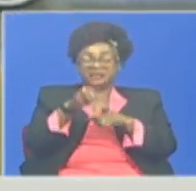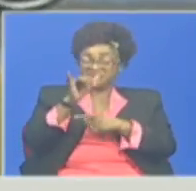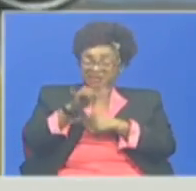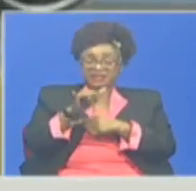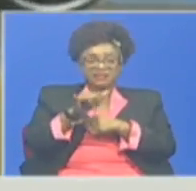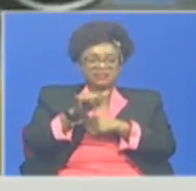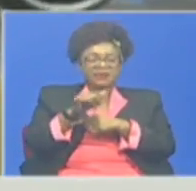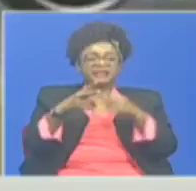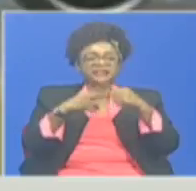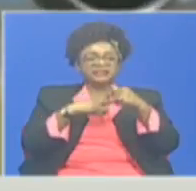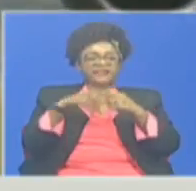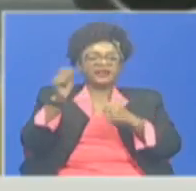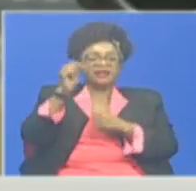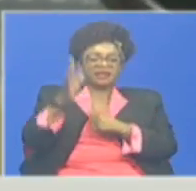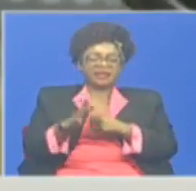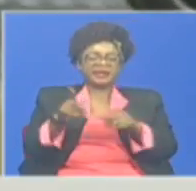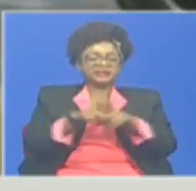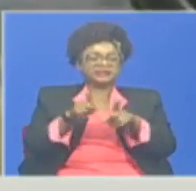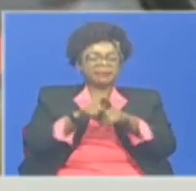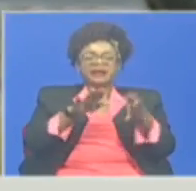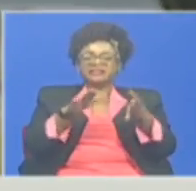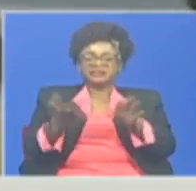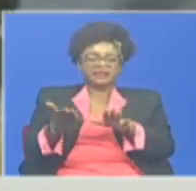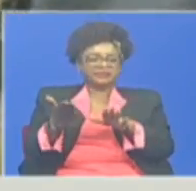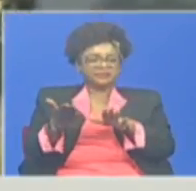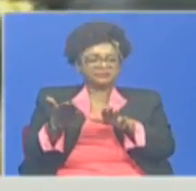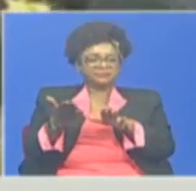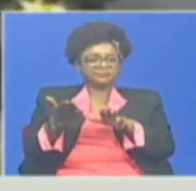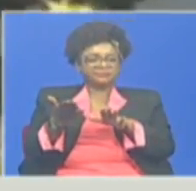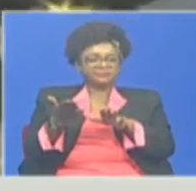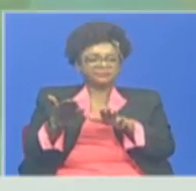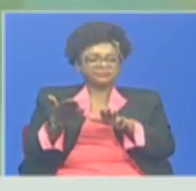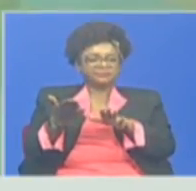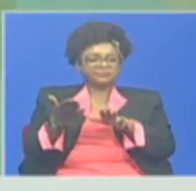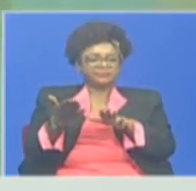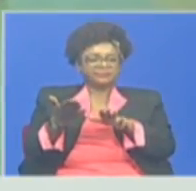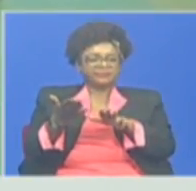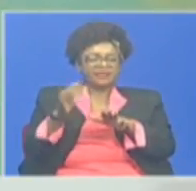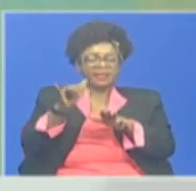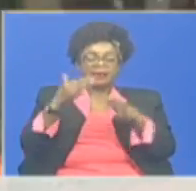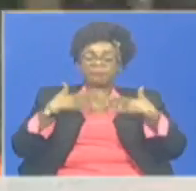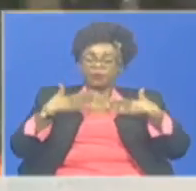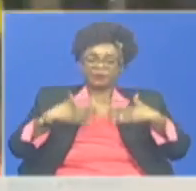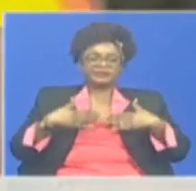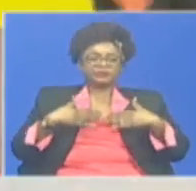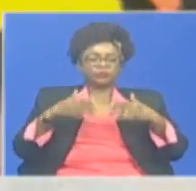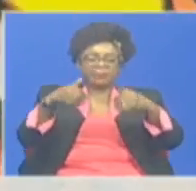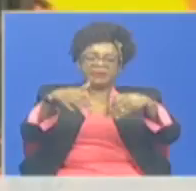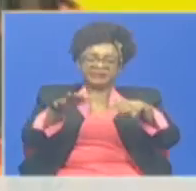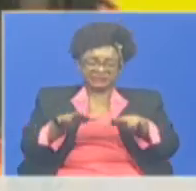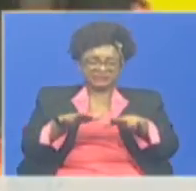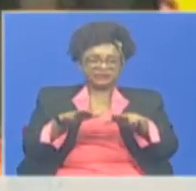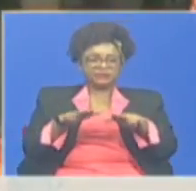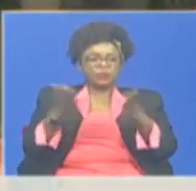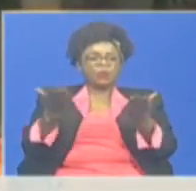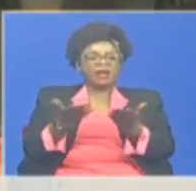7 Kenyans have also lost their lives to the virus. Their remains will be interred where they passed on.